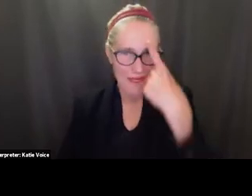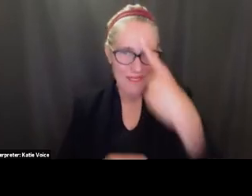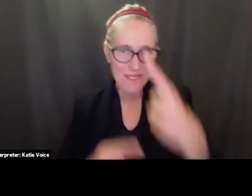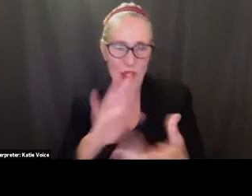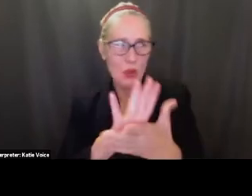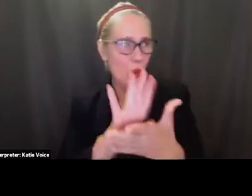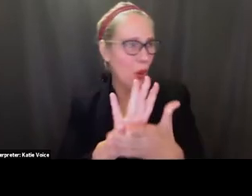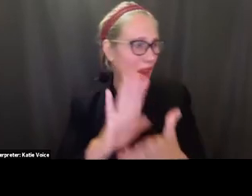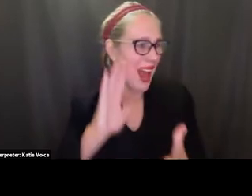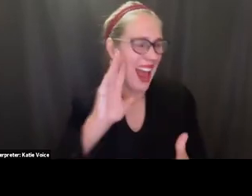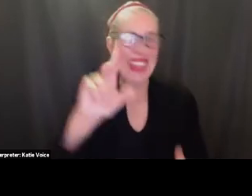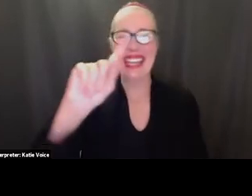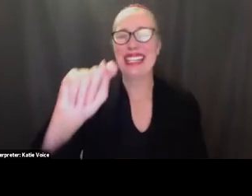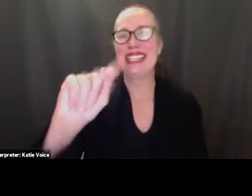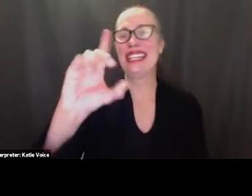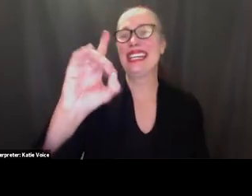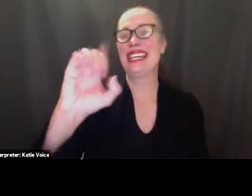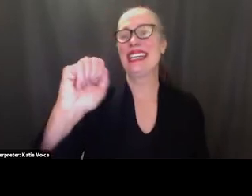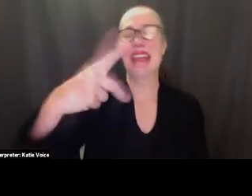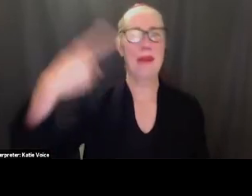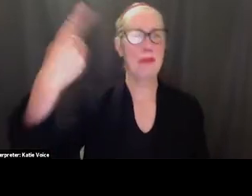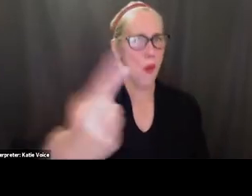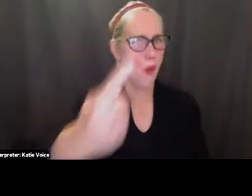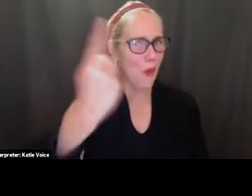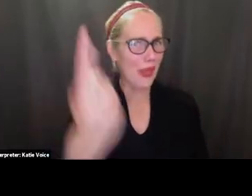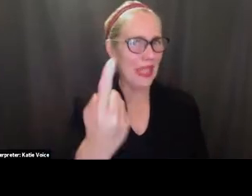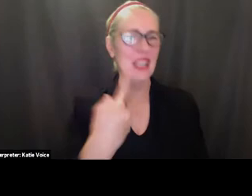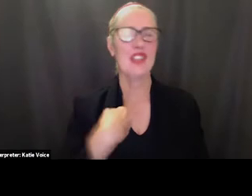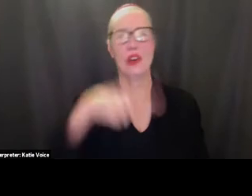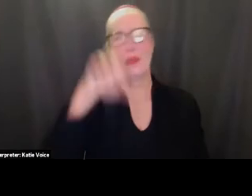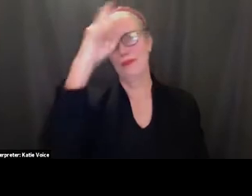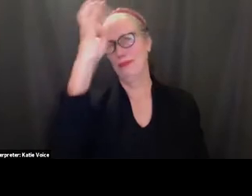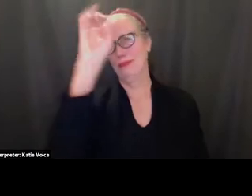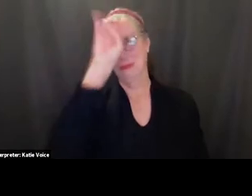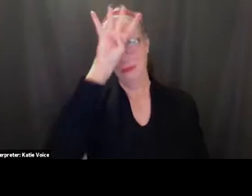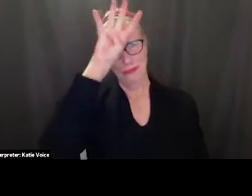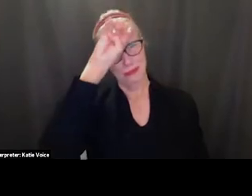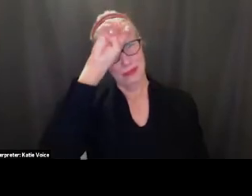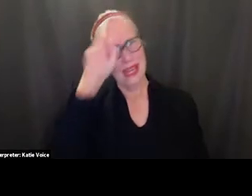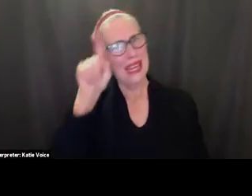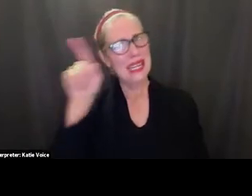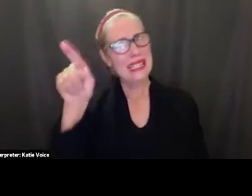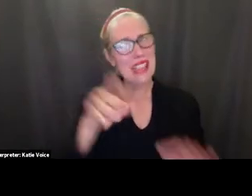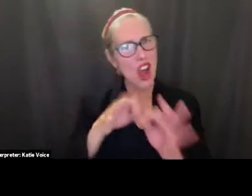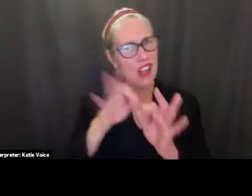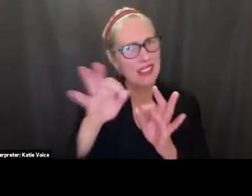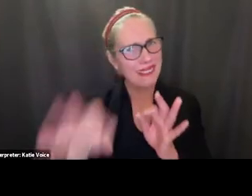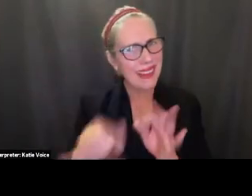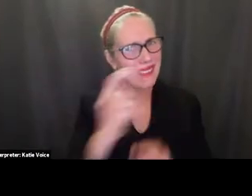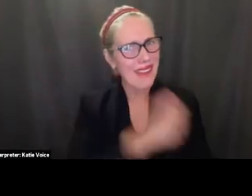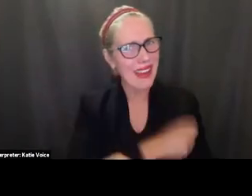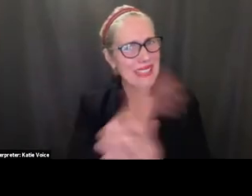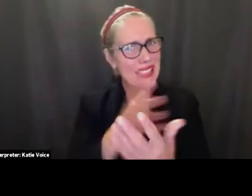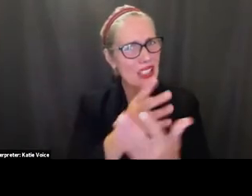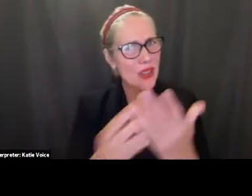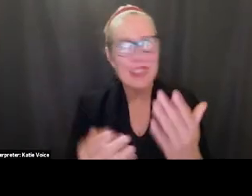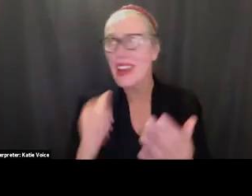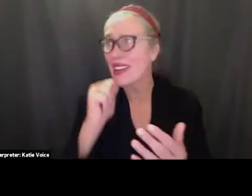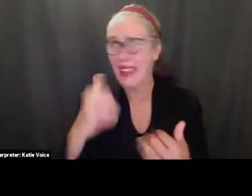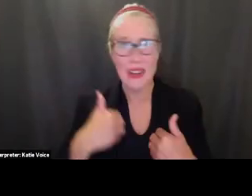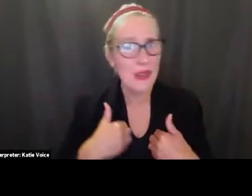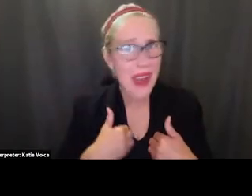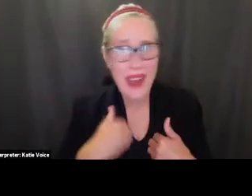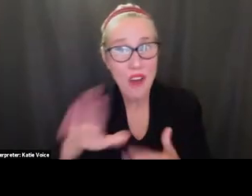tdap so that brings up a question like is this child not on a delayed vaccine schedule are they not having all the vaccines that are